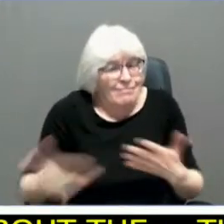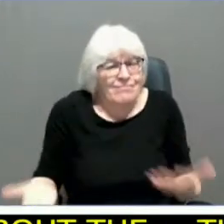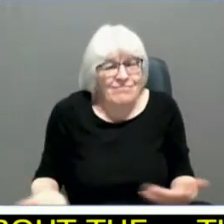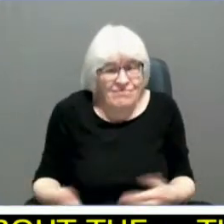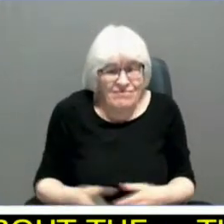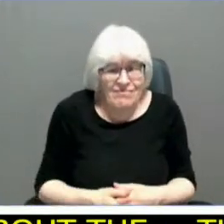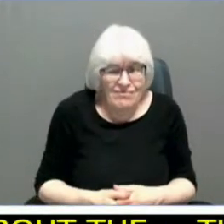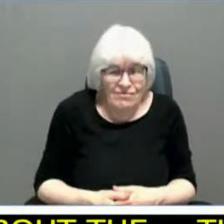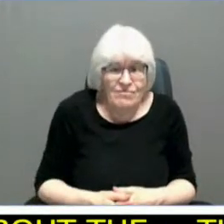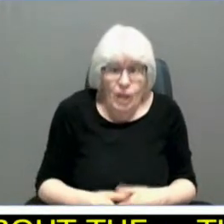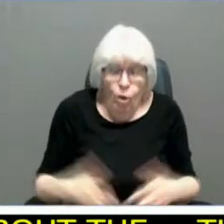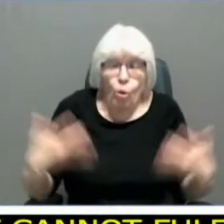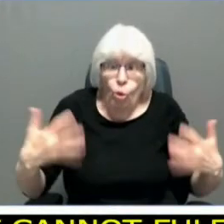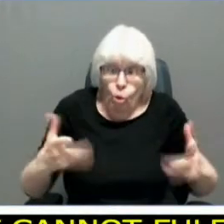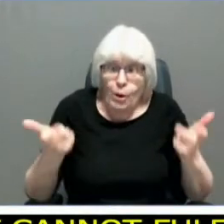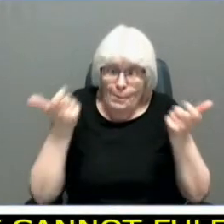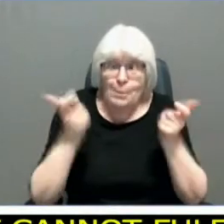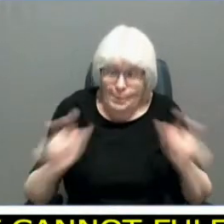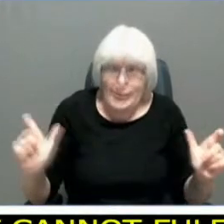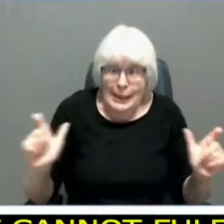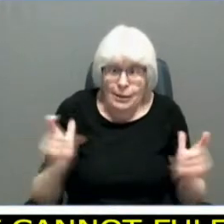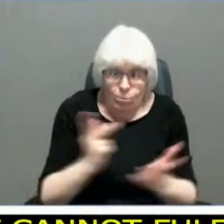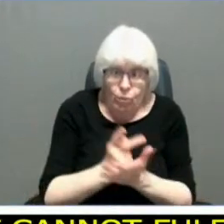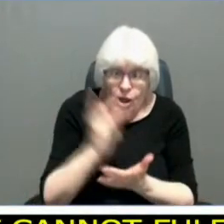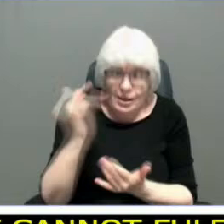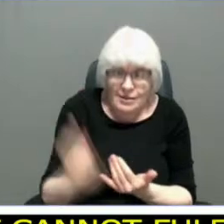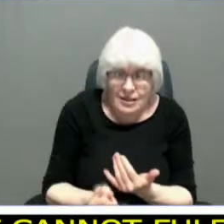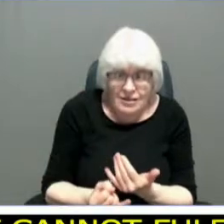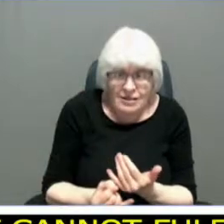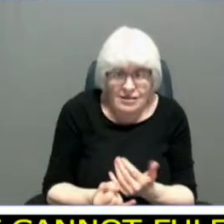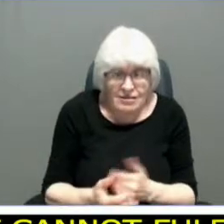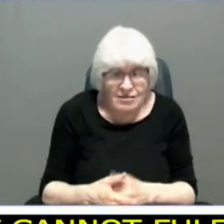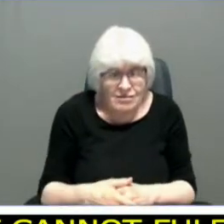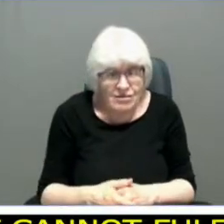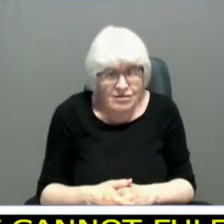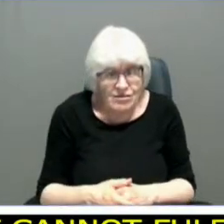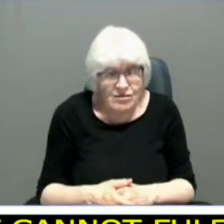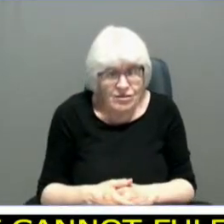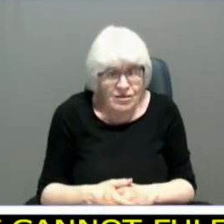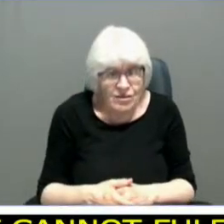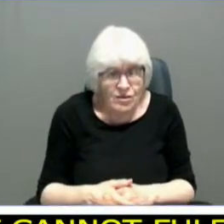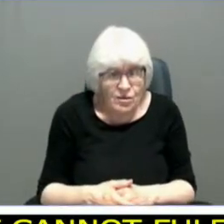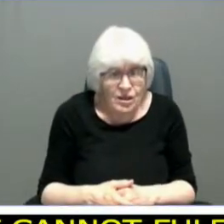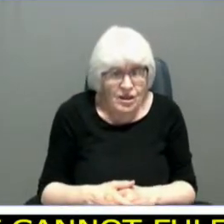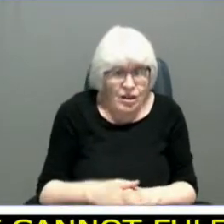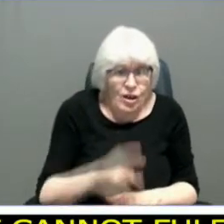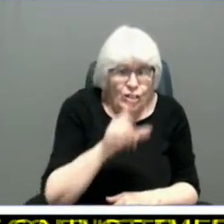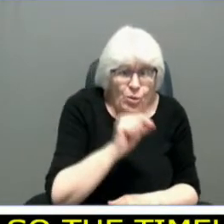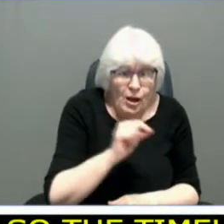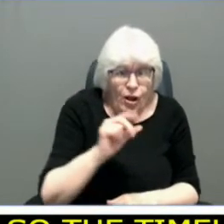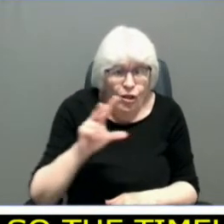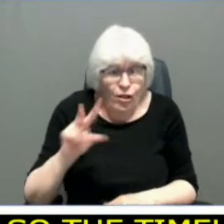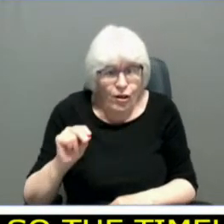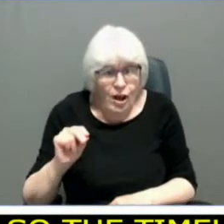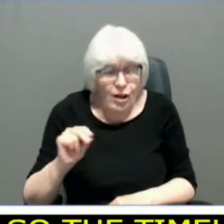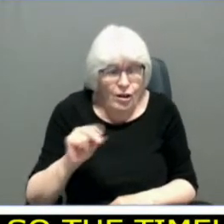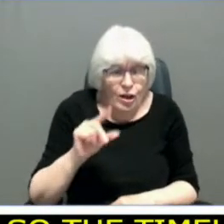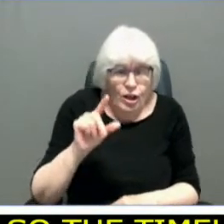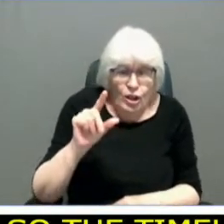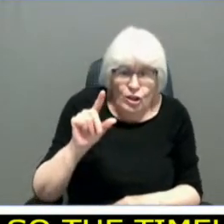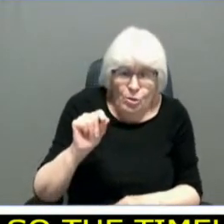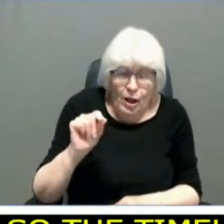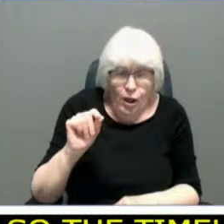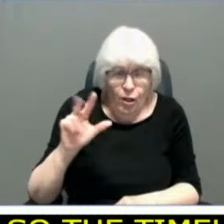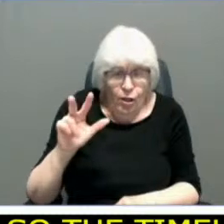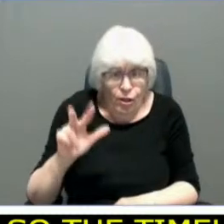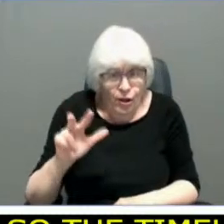significant. So the current standards of 2030, 2035 are going to be extremely difficult, if not impossible, to meet. And so